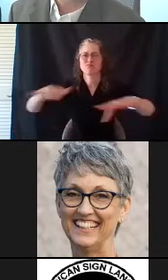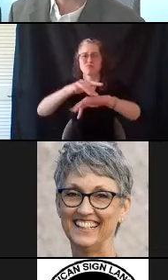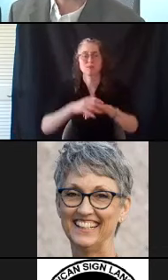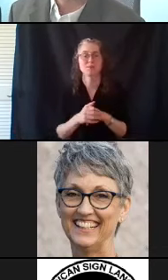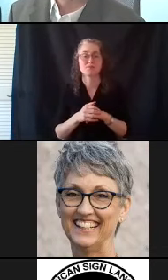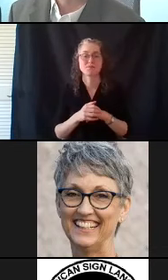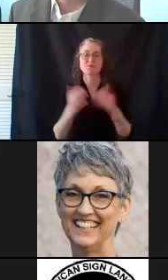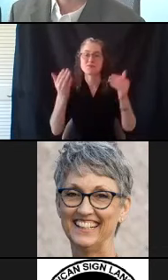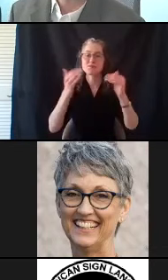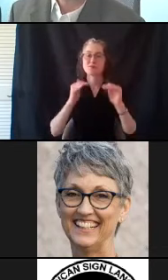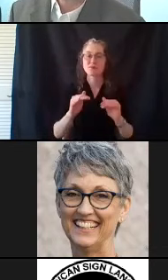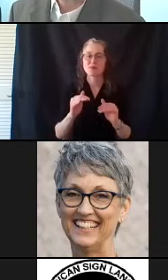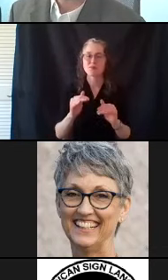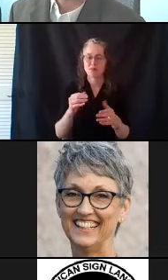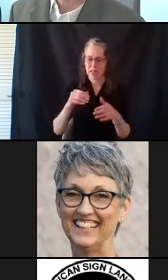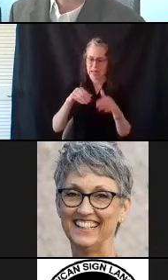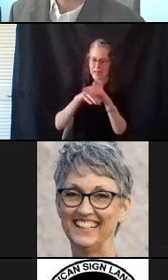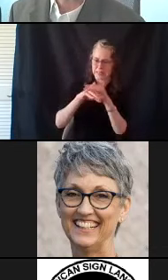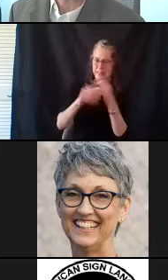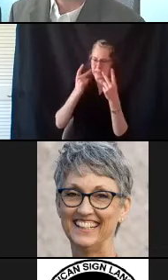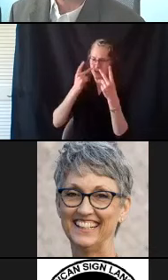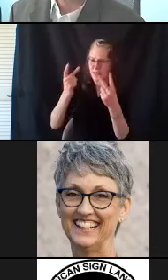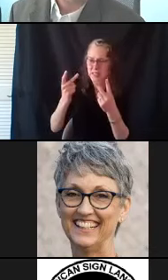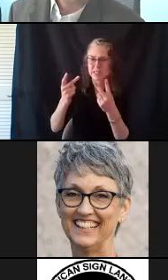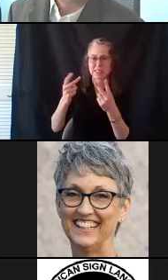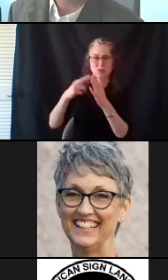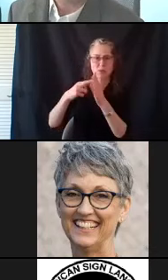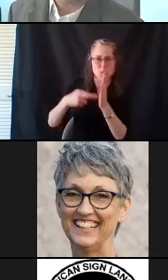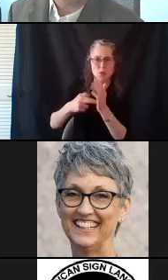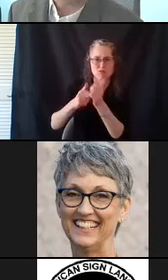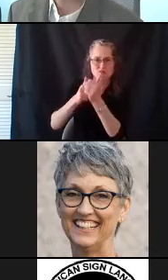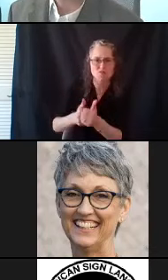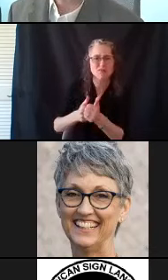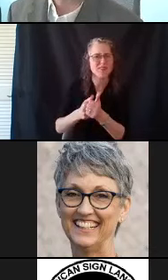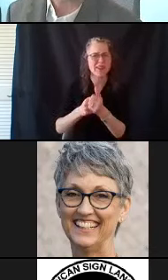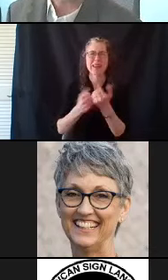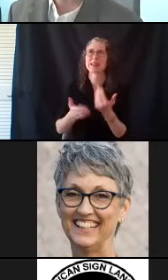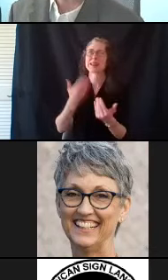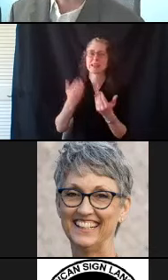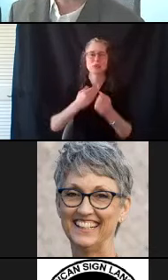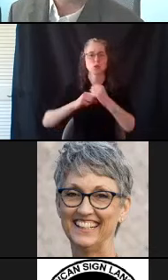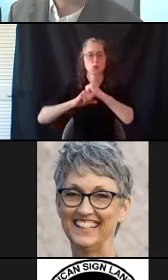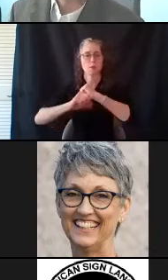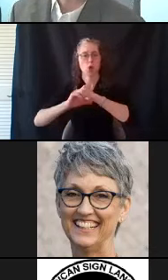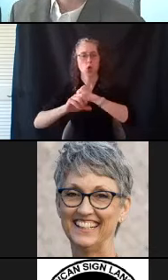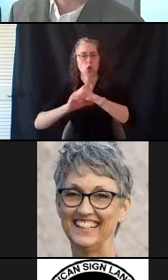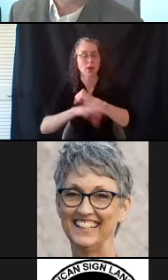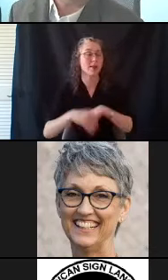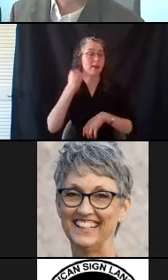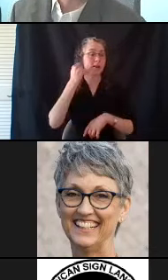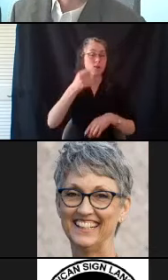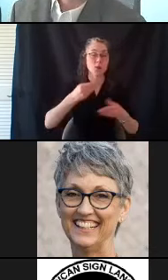general public. So this way, if you're a buyer or a seller, a developer,